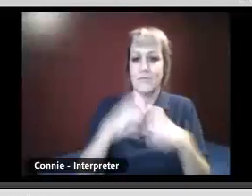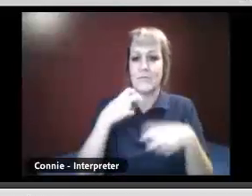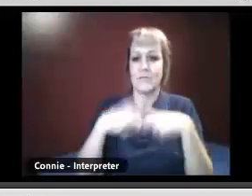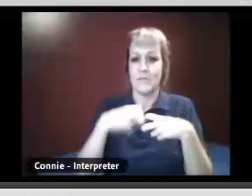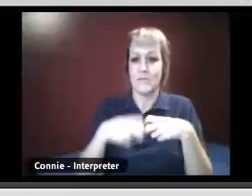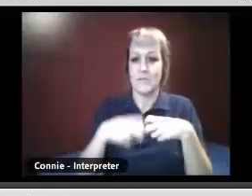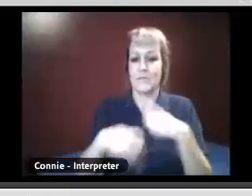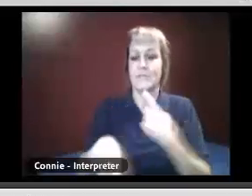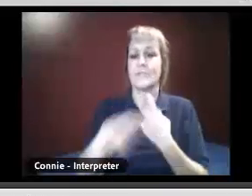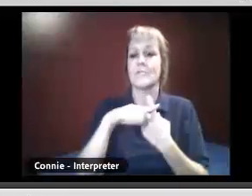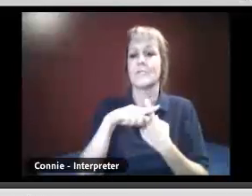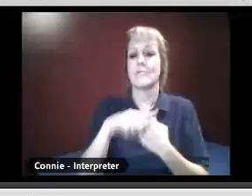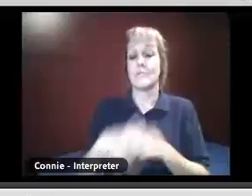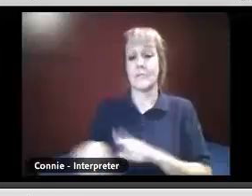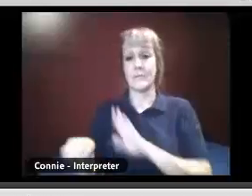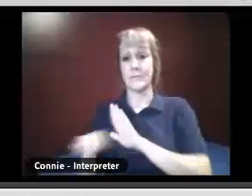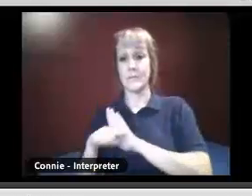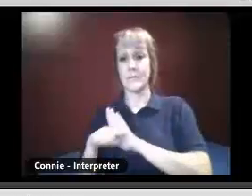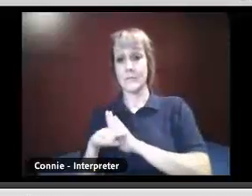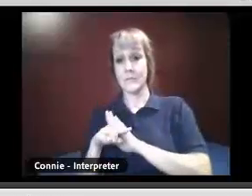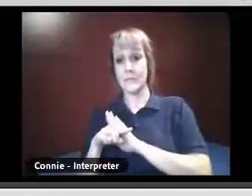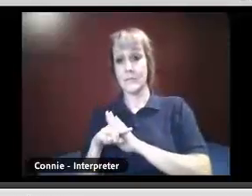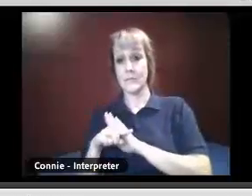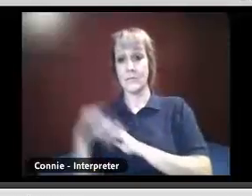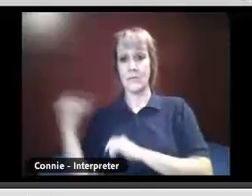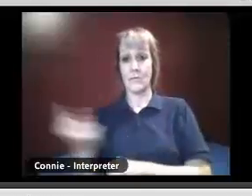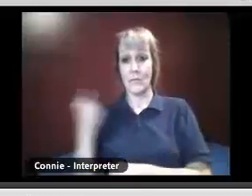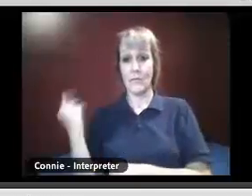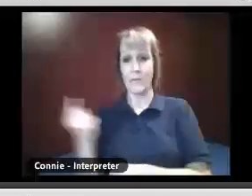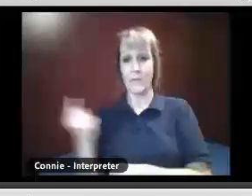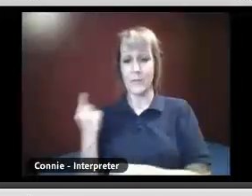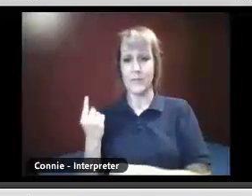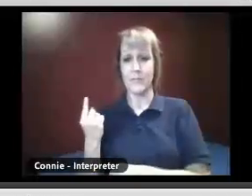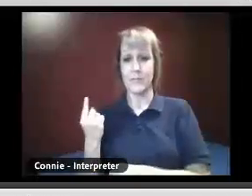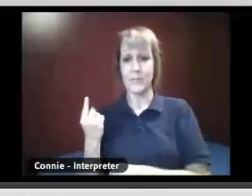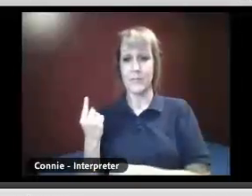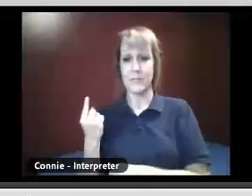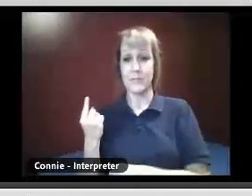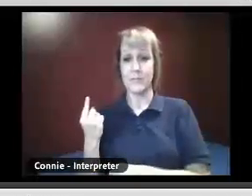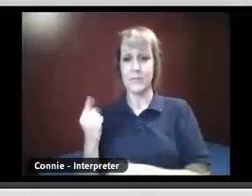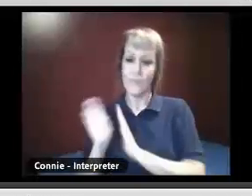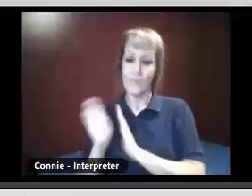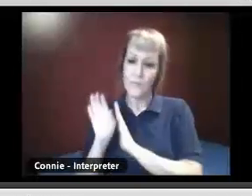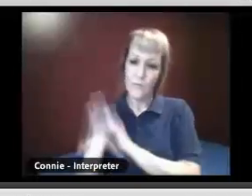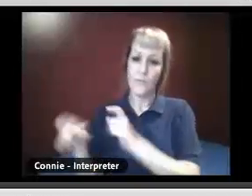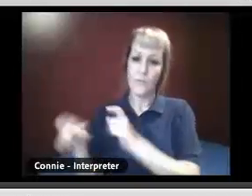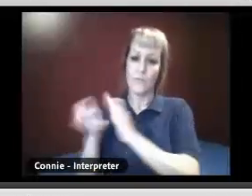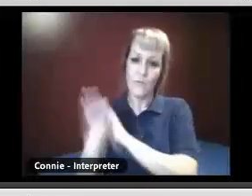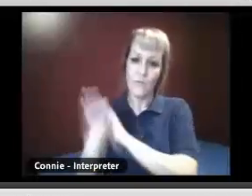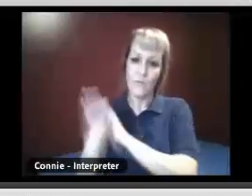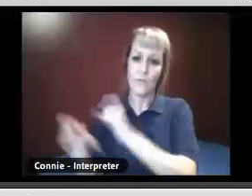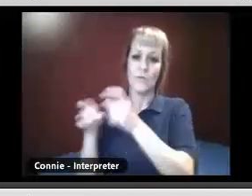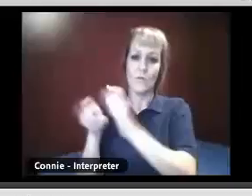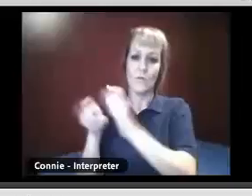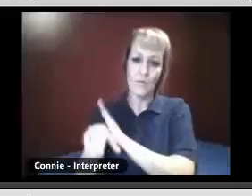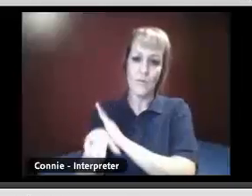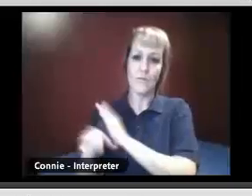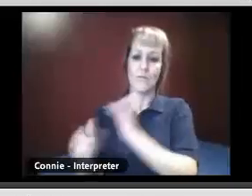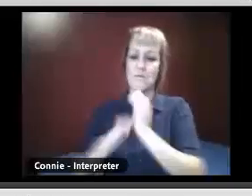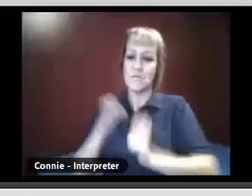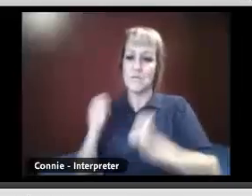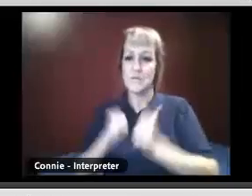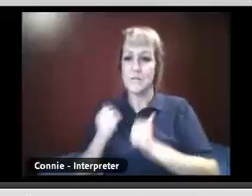Right. Disadvantage, if you're always defaulting to forcing, controlling a very aggressive style, right,